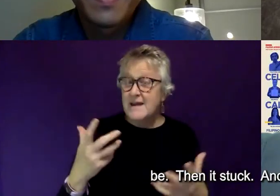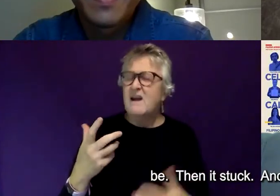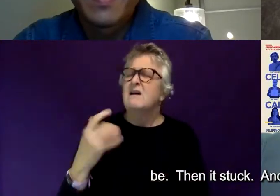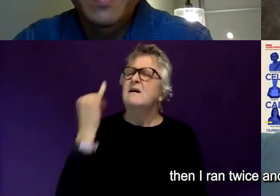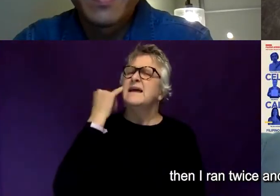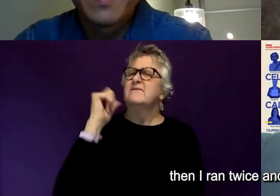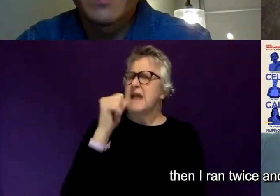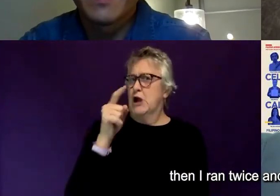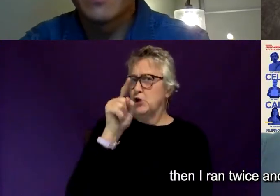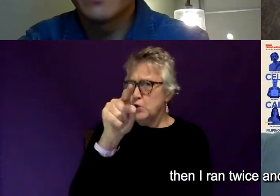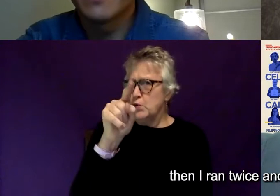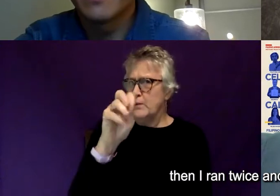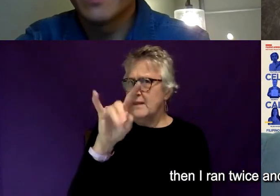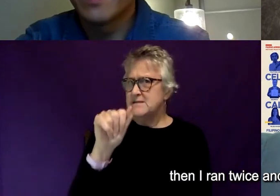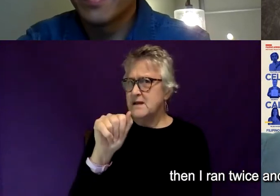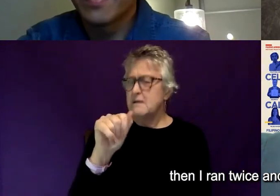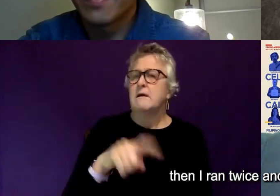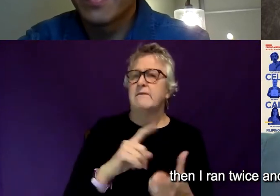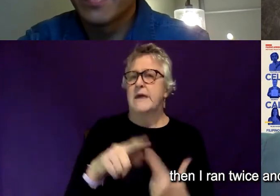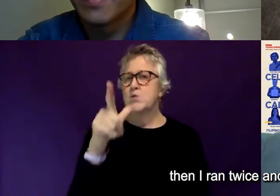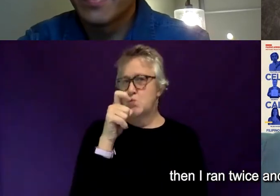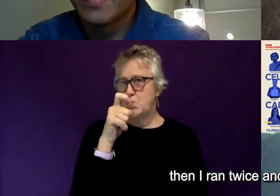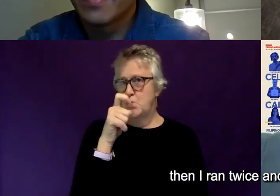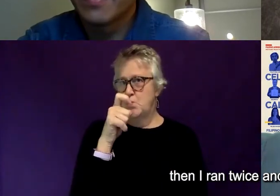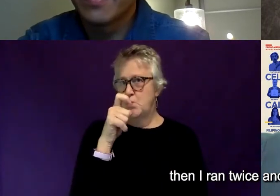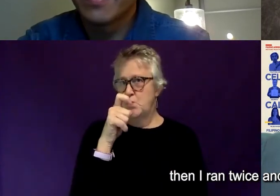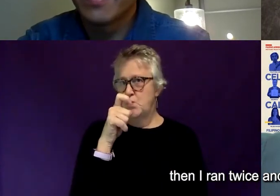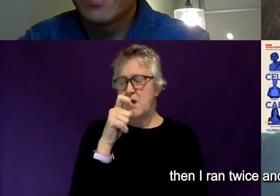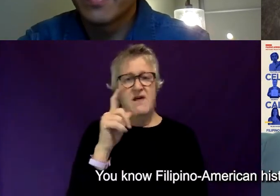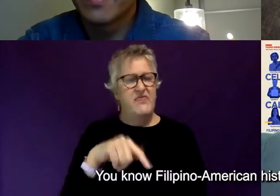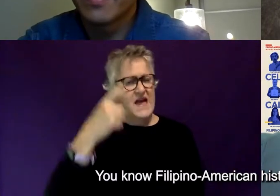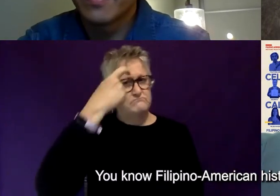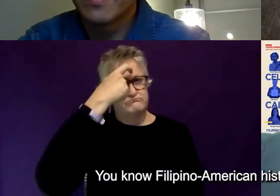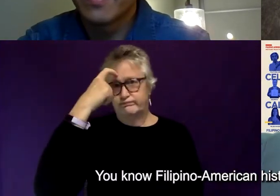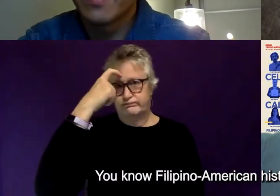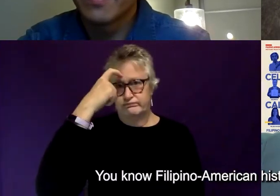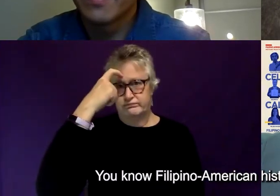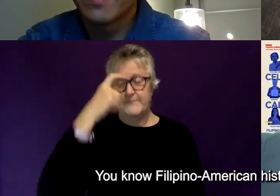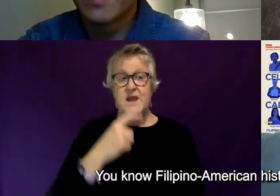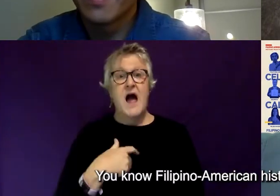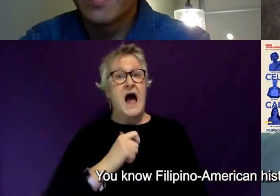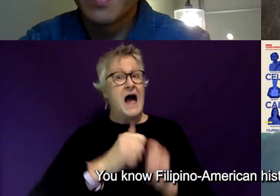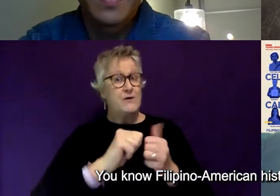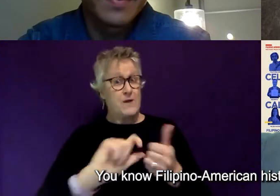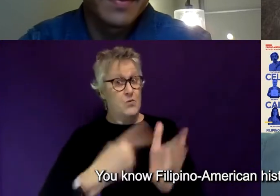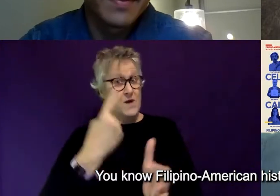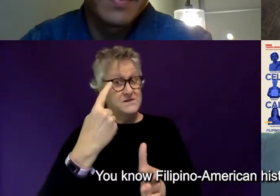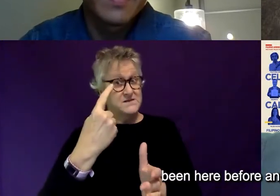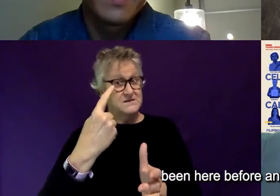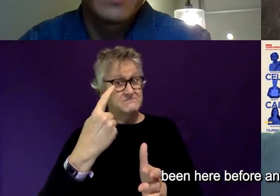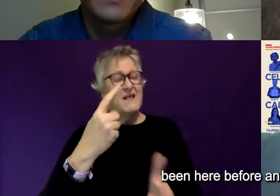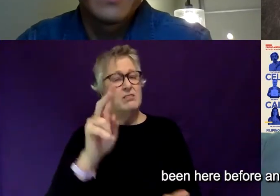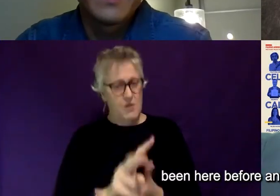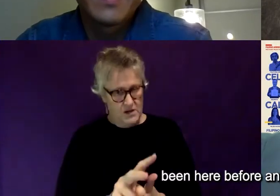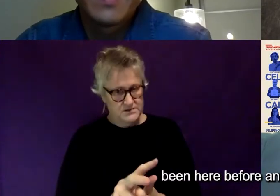stuck. And I ran once, and then I ran twice, and then I won. You know, Filipino-American history